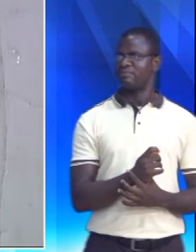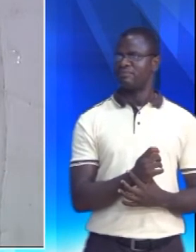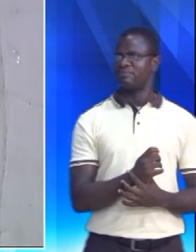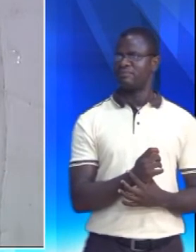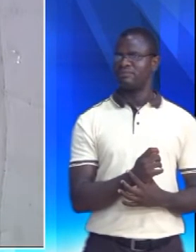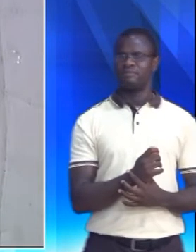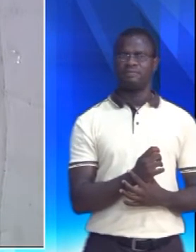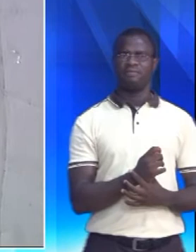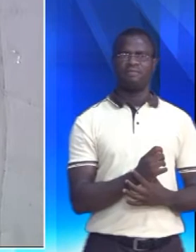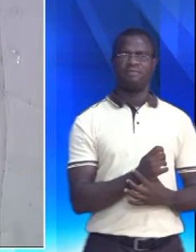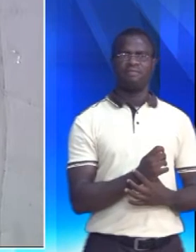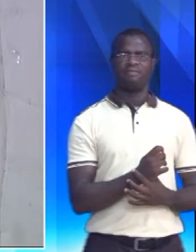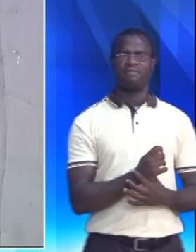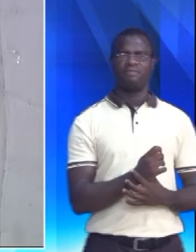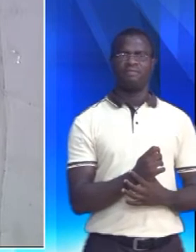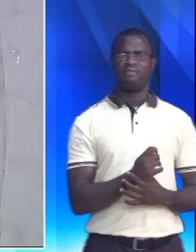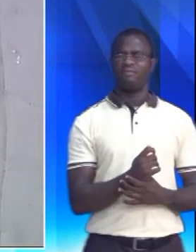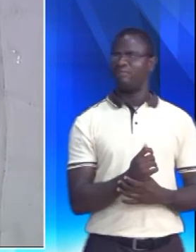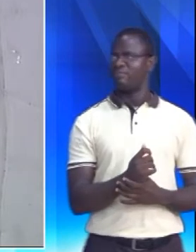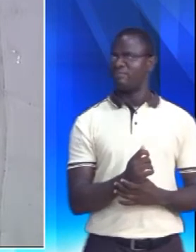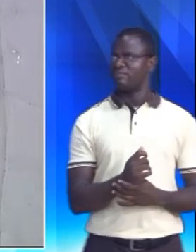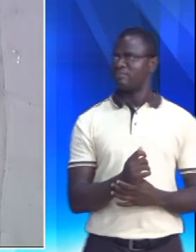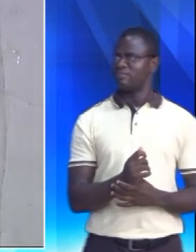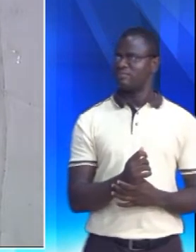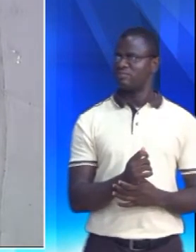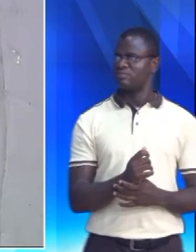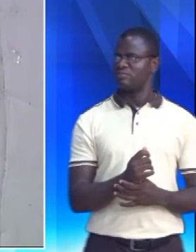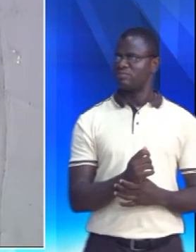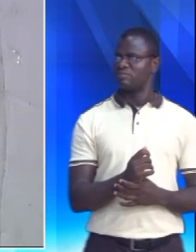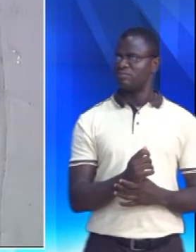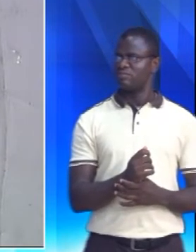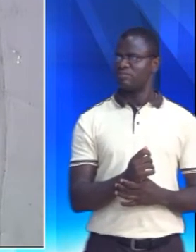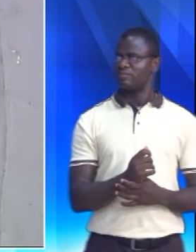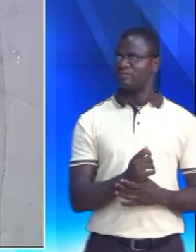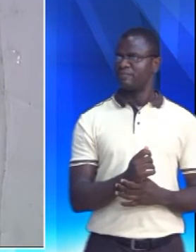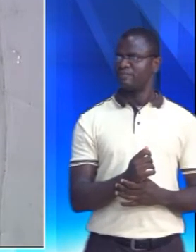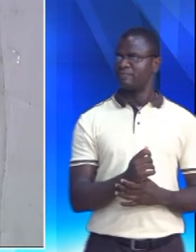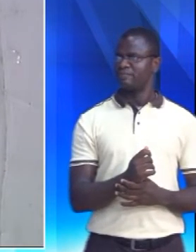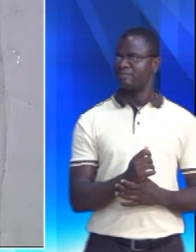have m as the base, and we also have 5x as the power. Now, the